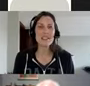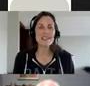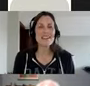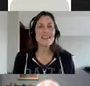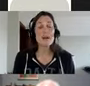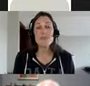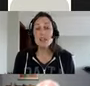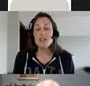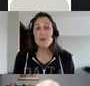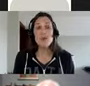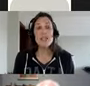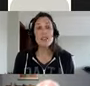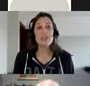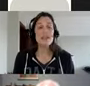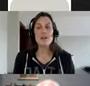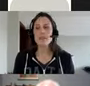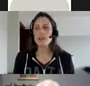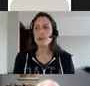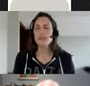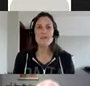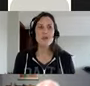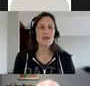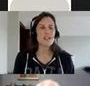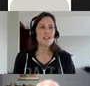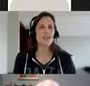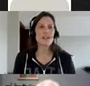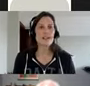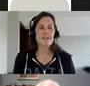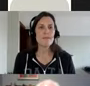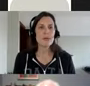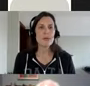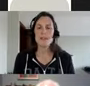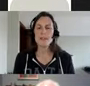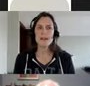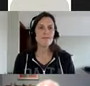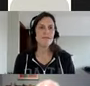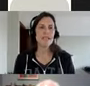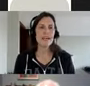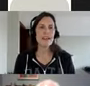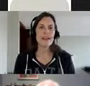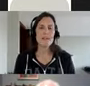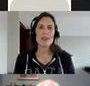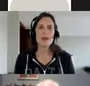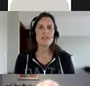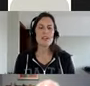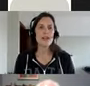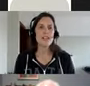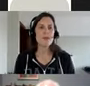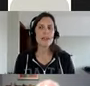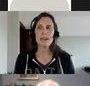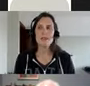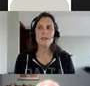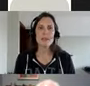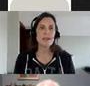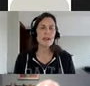of you. If you have questions, I think we have a little bit of time for questions. I'll let Bill guide that and let me know how much time we